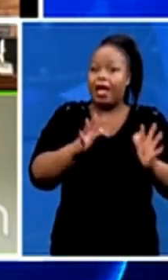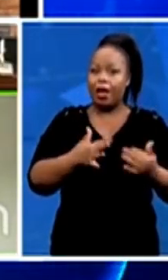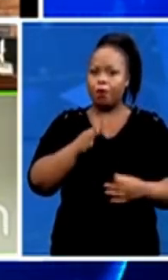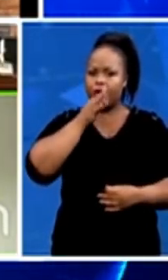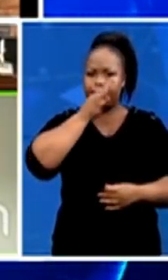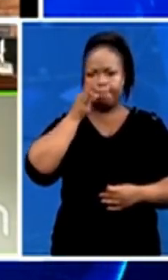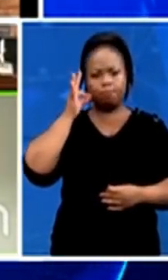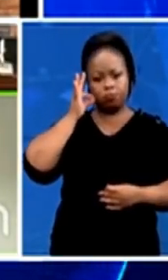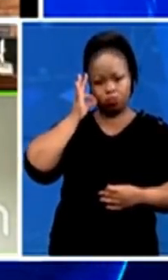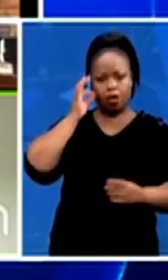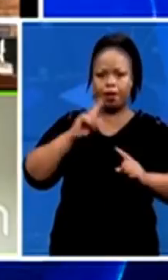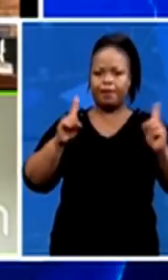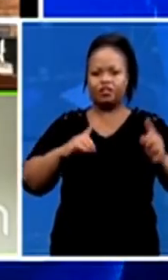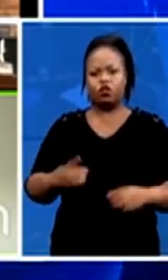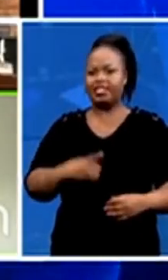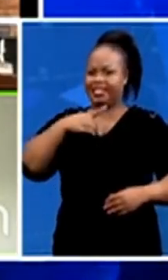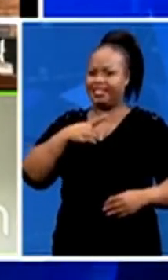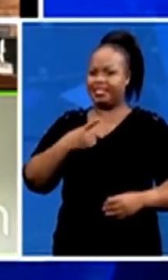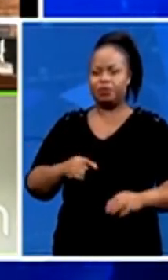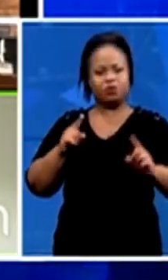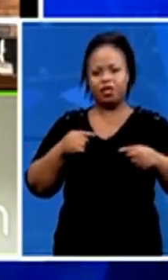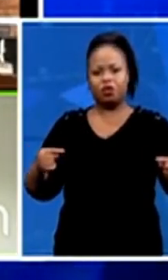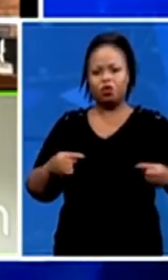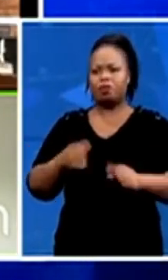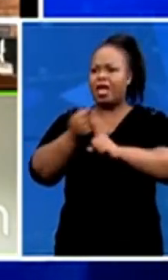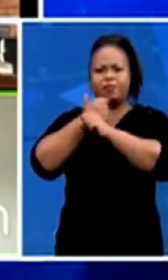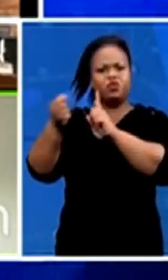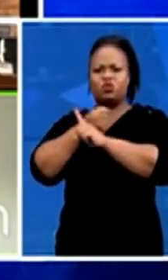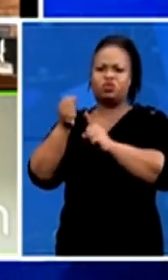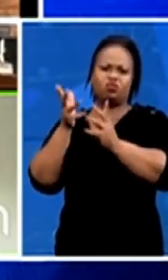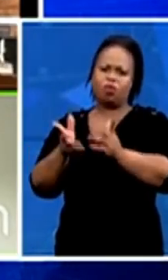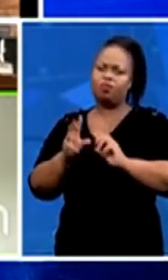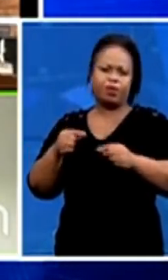be exercised by being abused. What that means is to